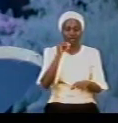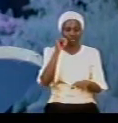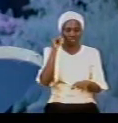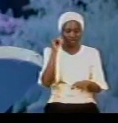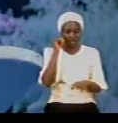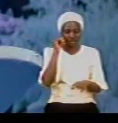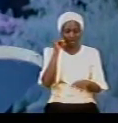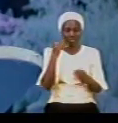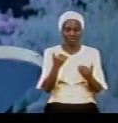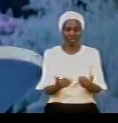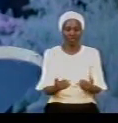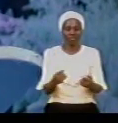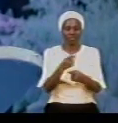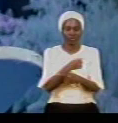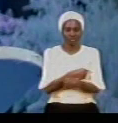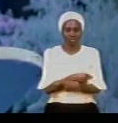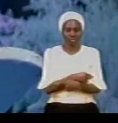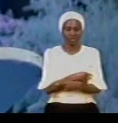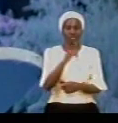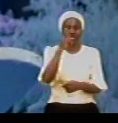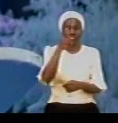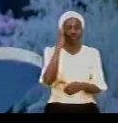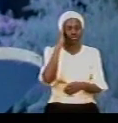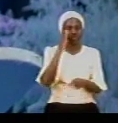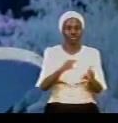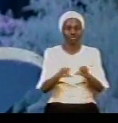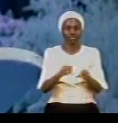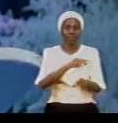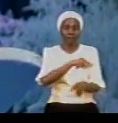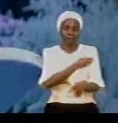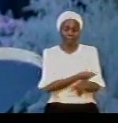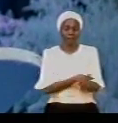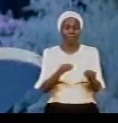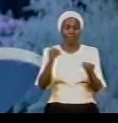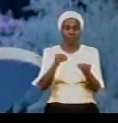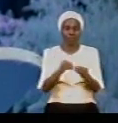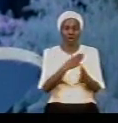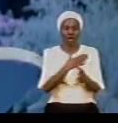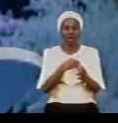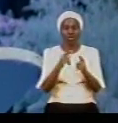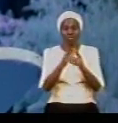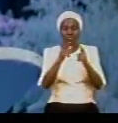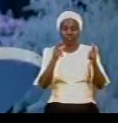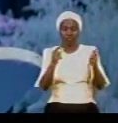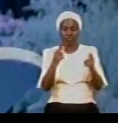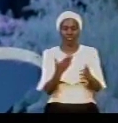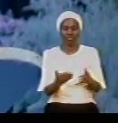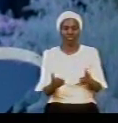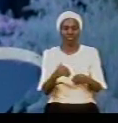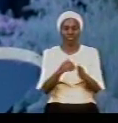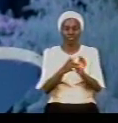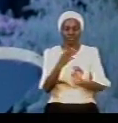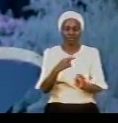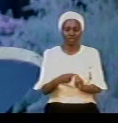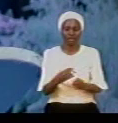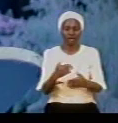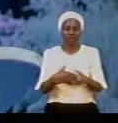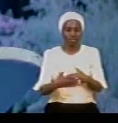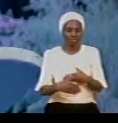and greater things. Beyond our expectation. Beyond our